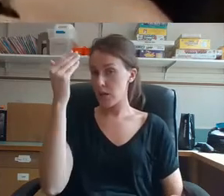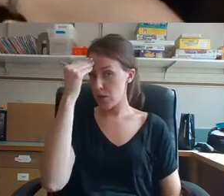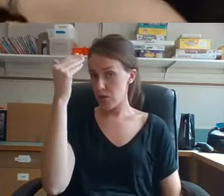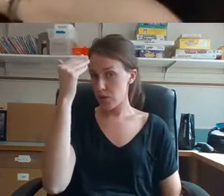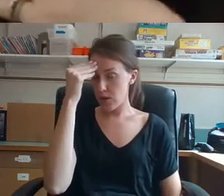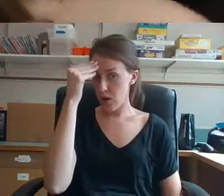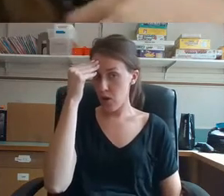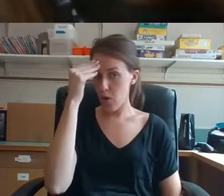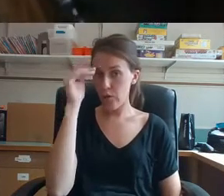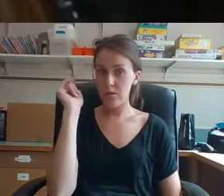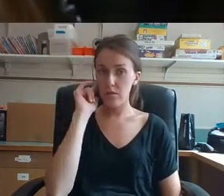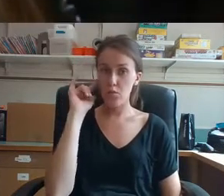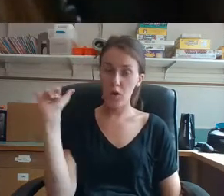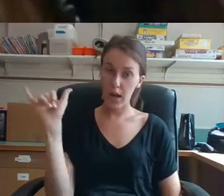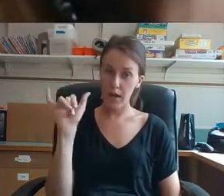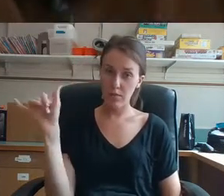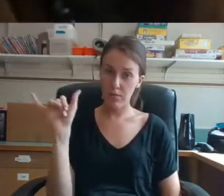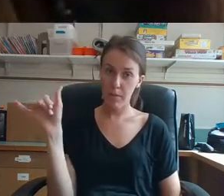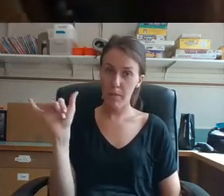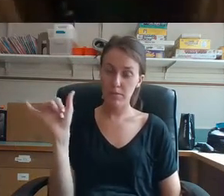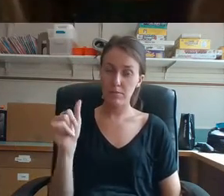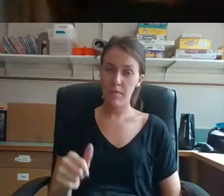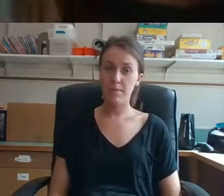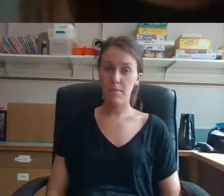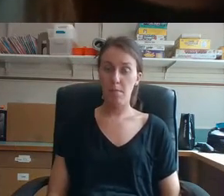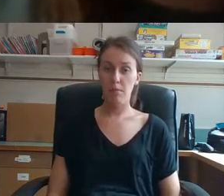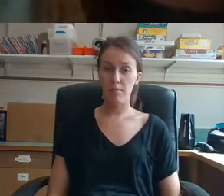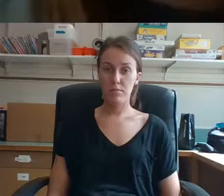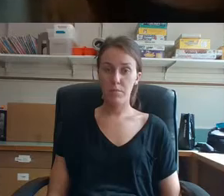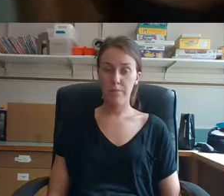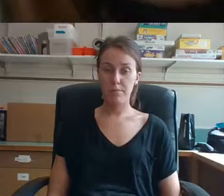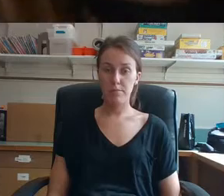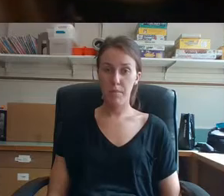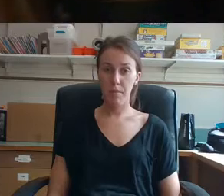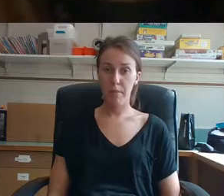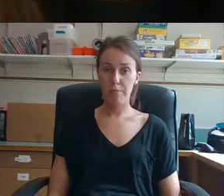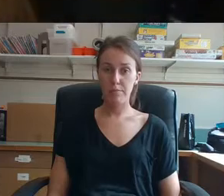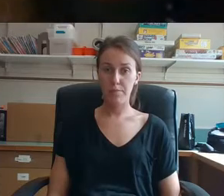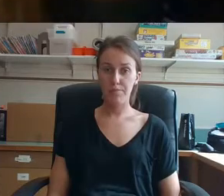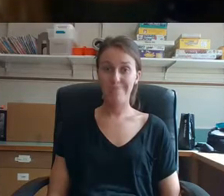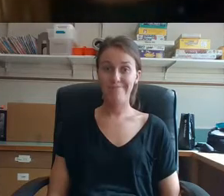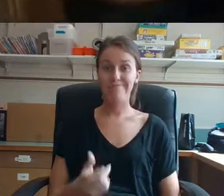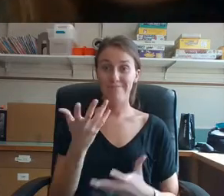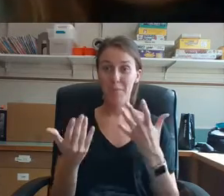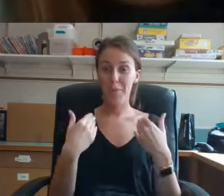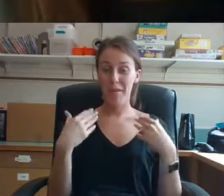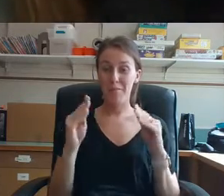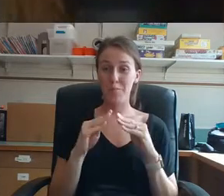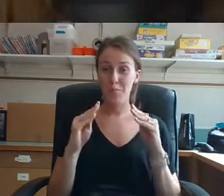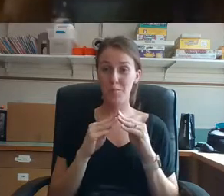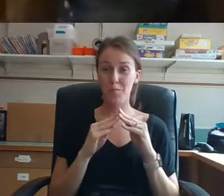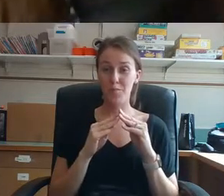know. Go and know are rhyming words. I bet there's lots more in the